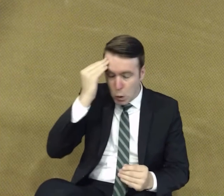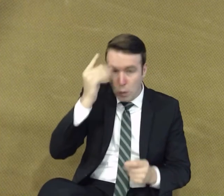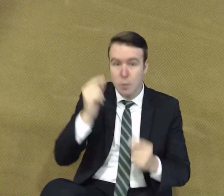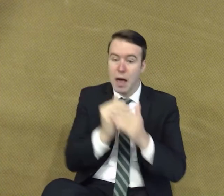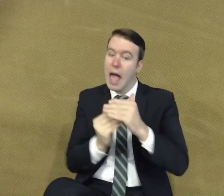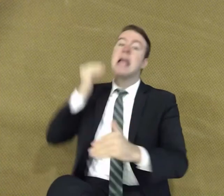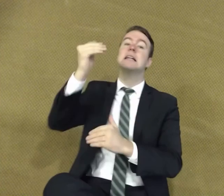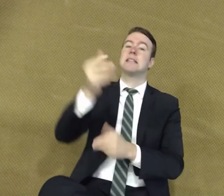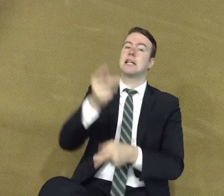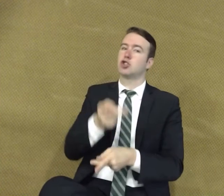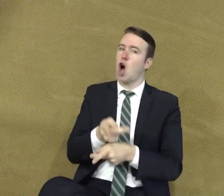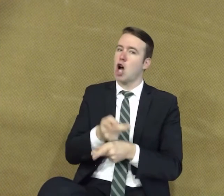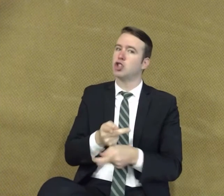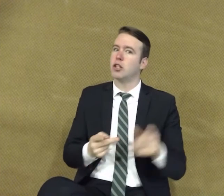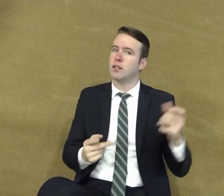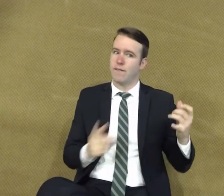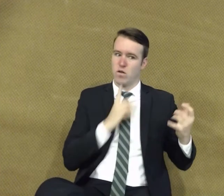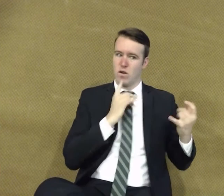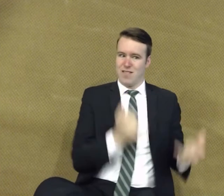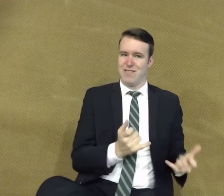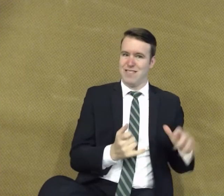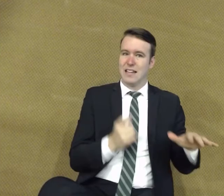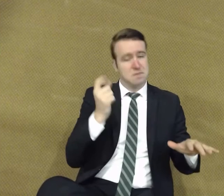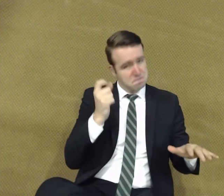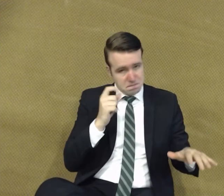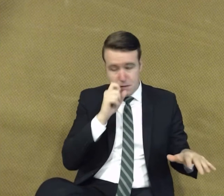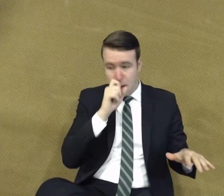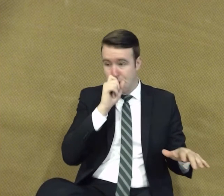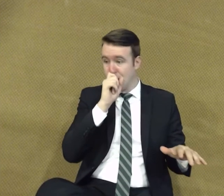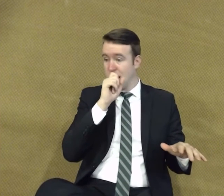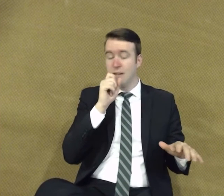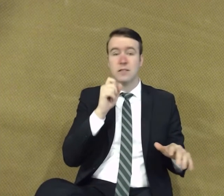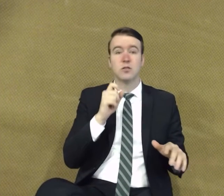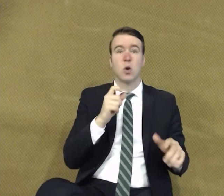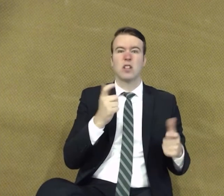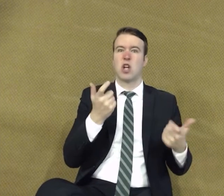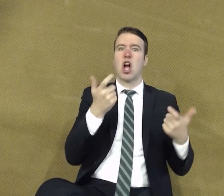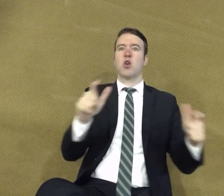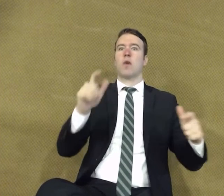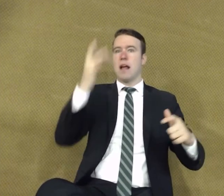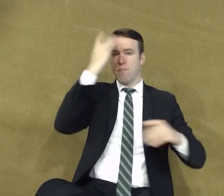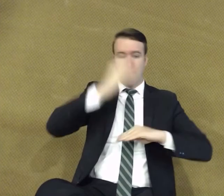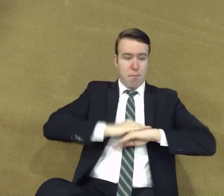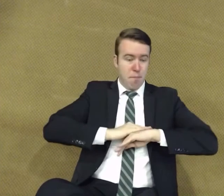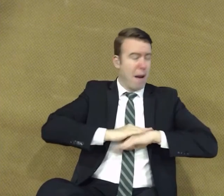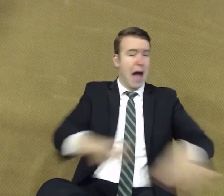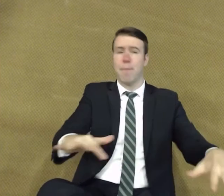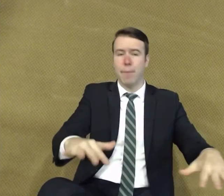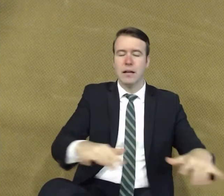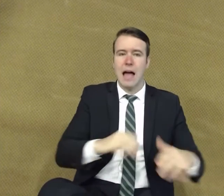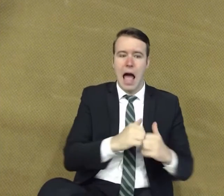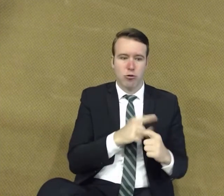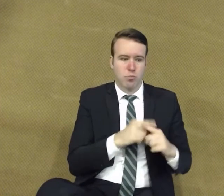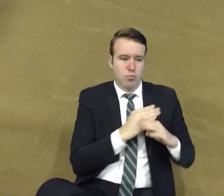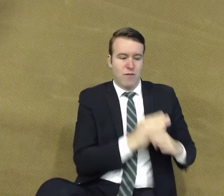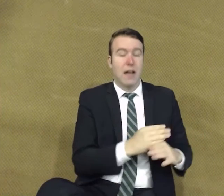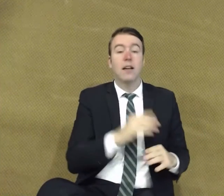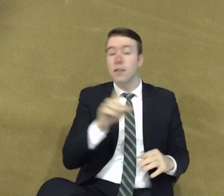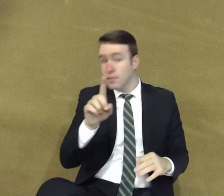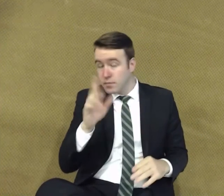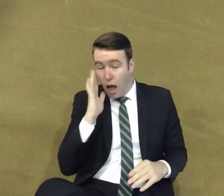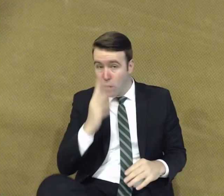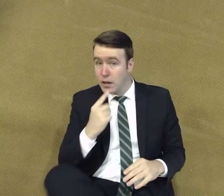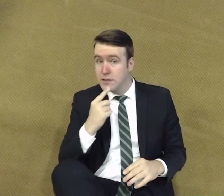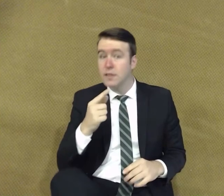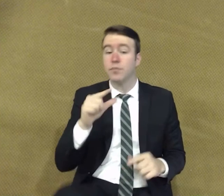excess caution to keep a great plague from sweeping across the land. And I will say,